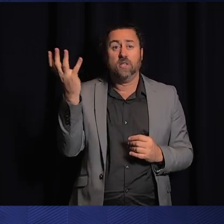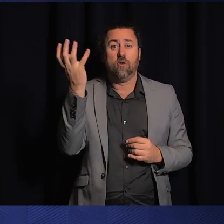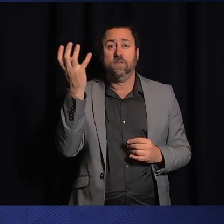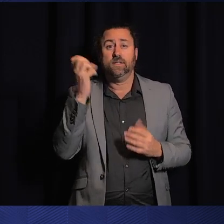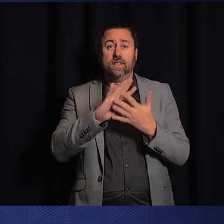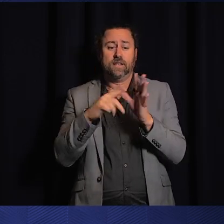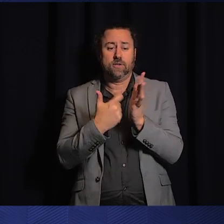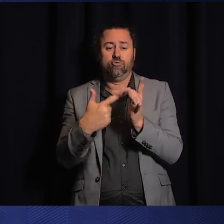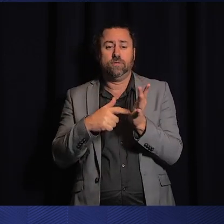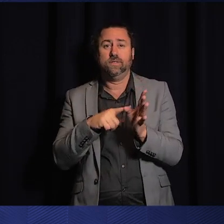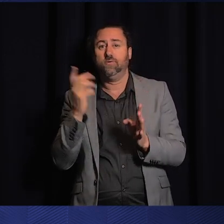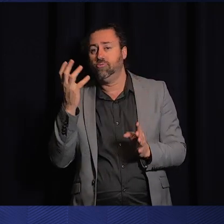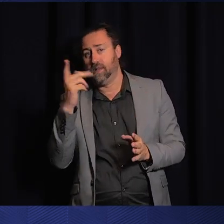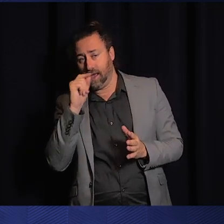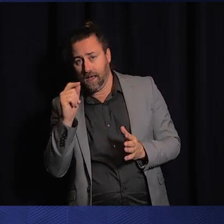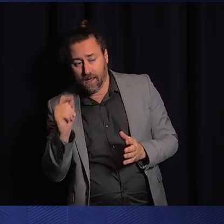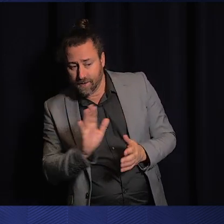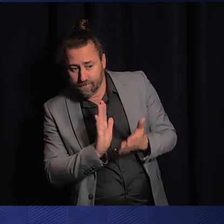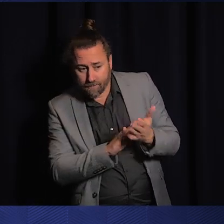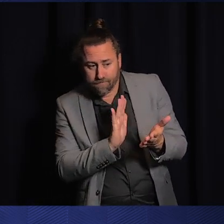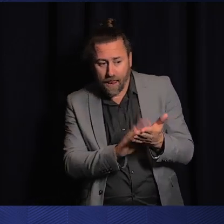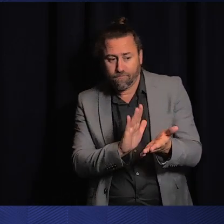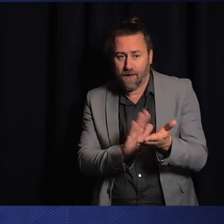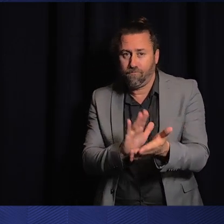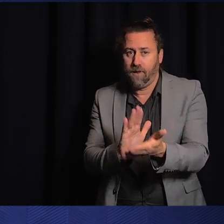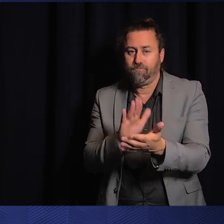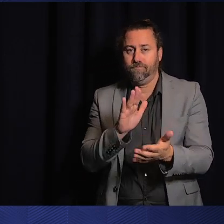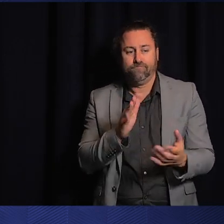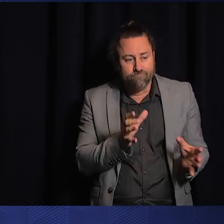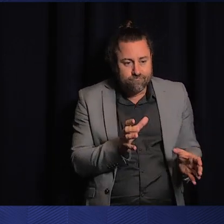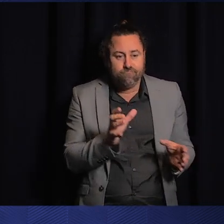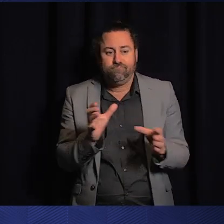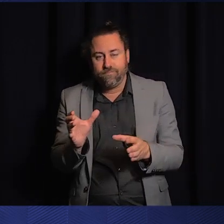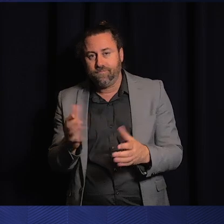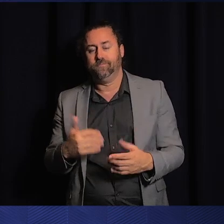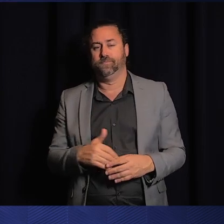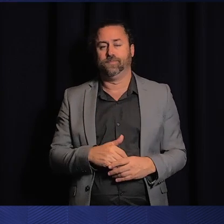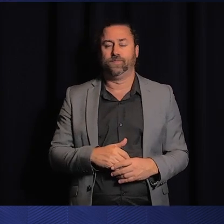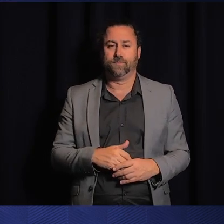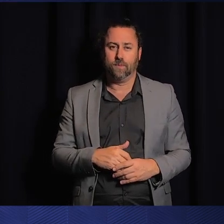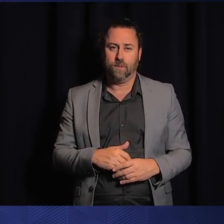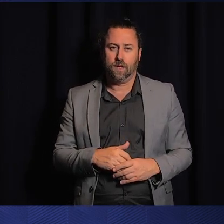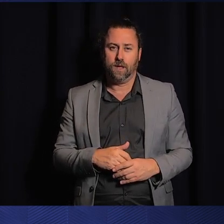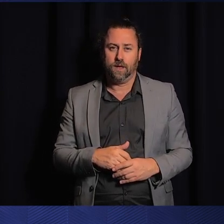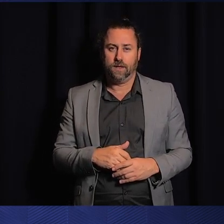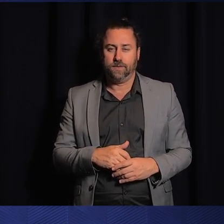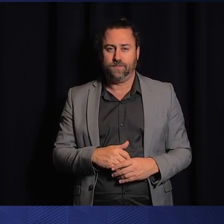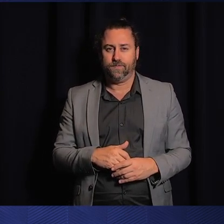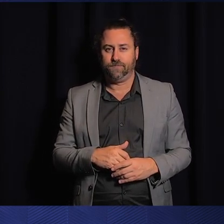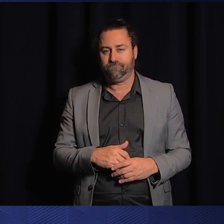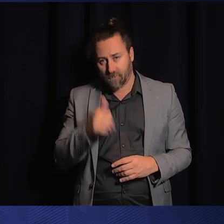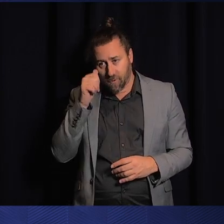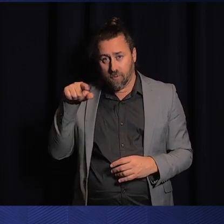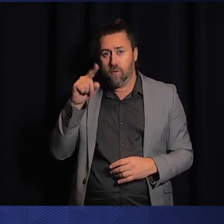who contribute directly to providing assistance and to supporting displaced people in disaster contexts, and also to helping